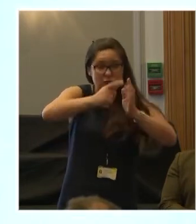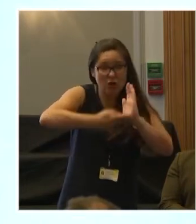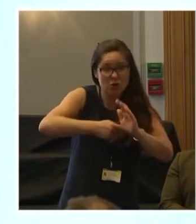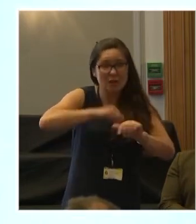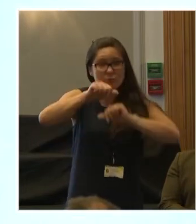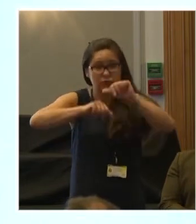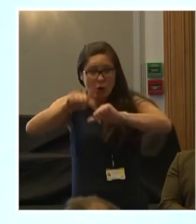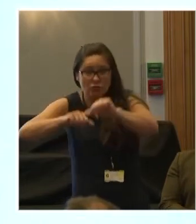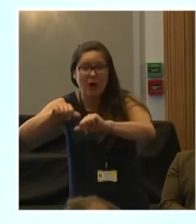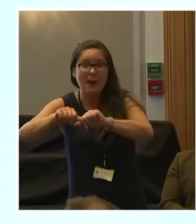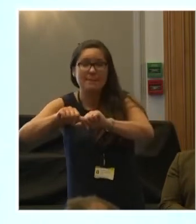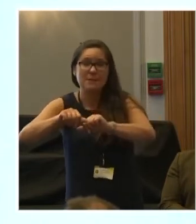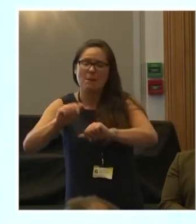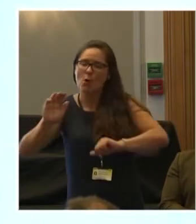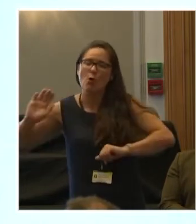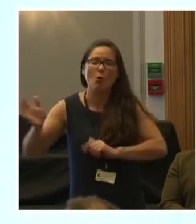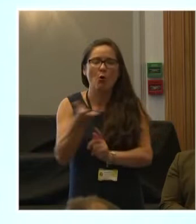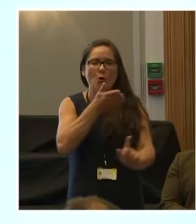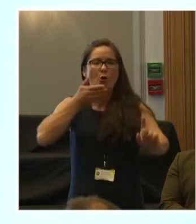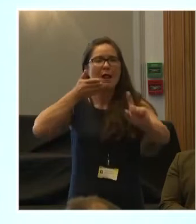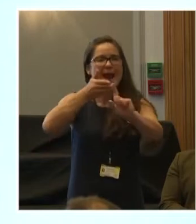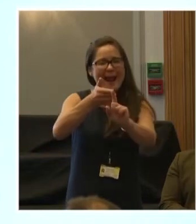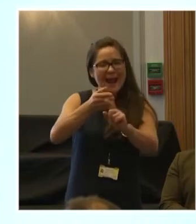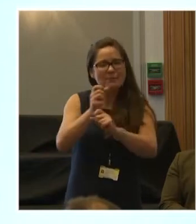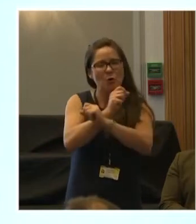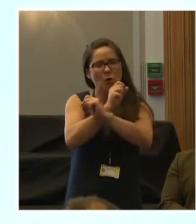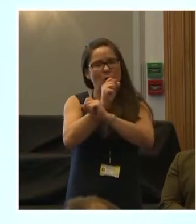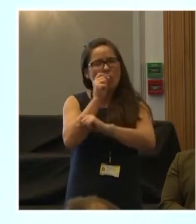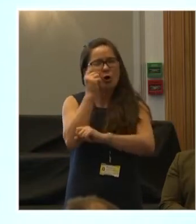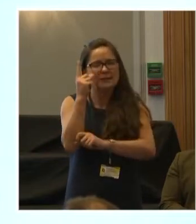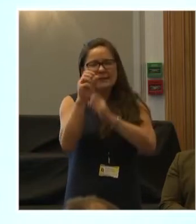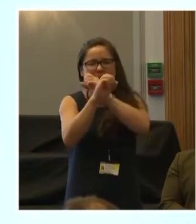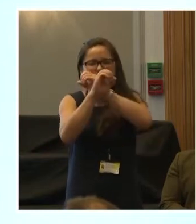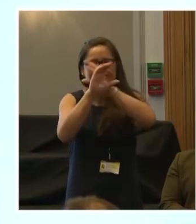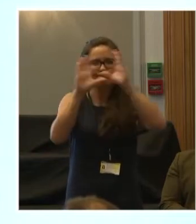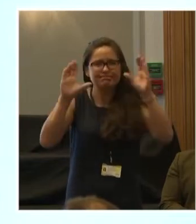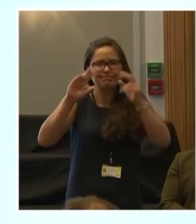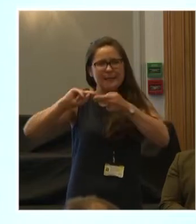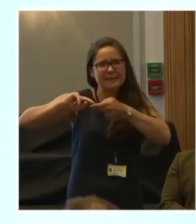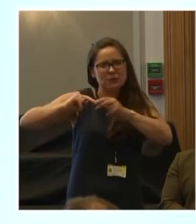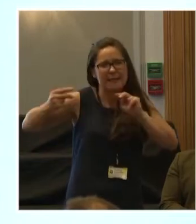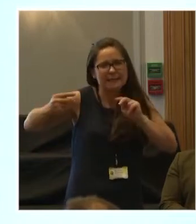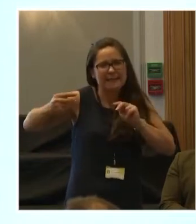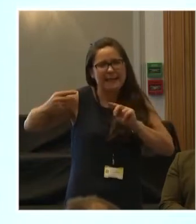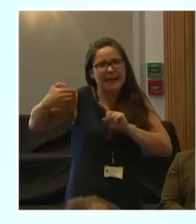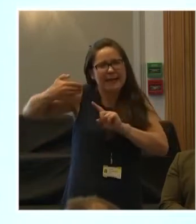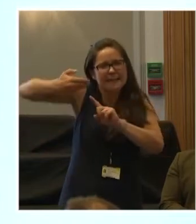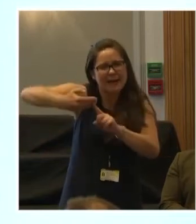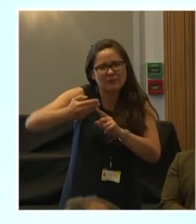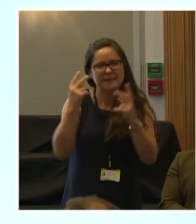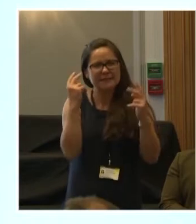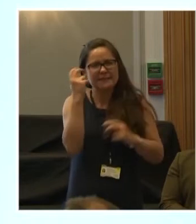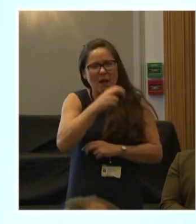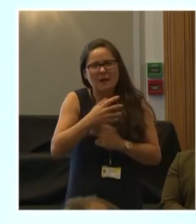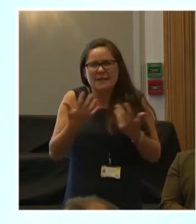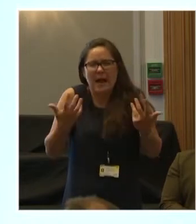which aim to enhance our understanding of inherited sight loss and inform the development of treatments for the estimated 2 million